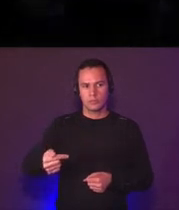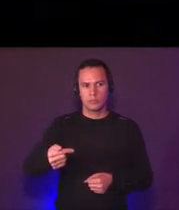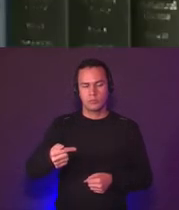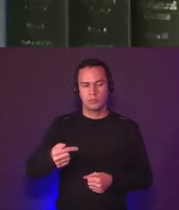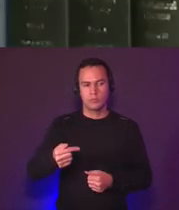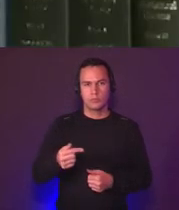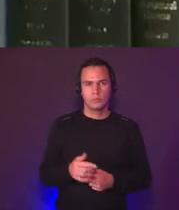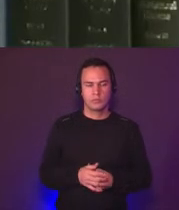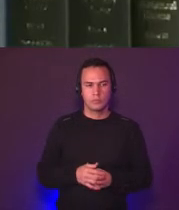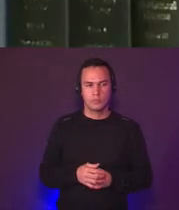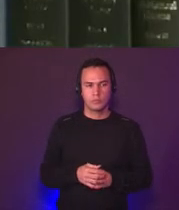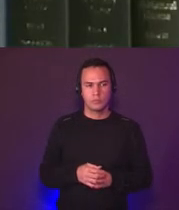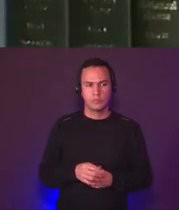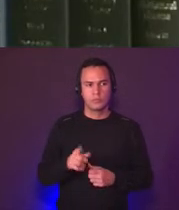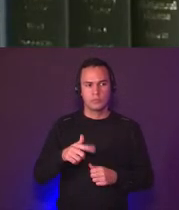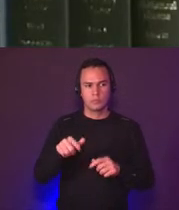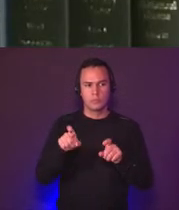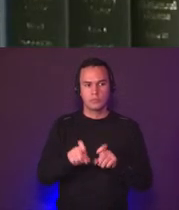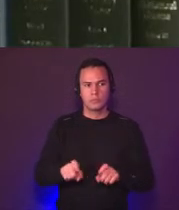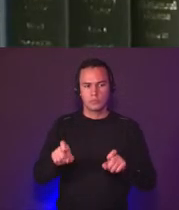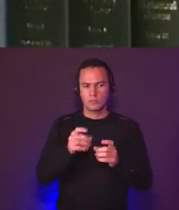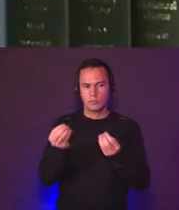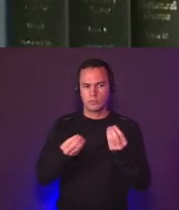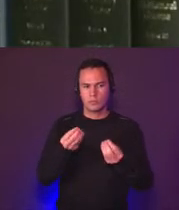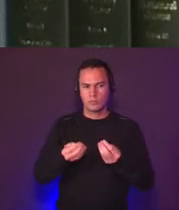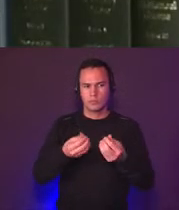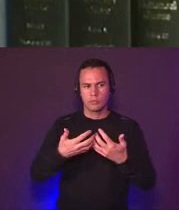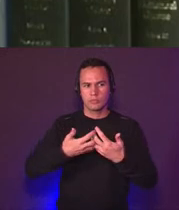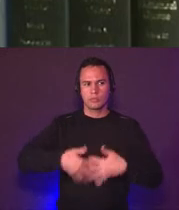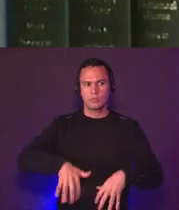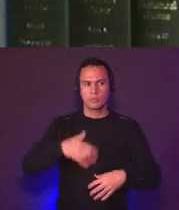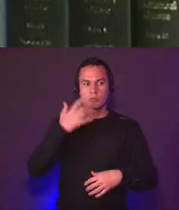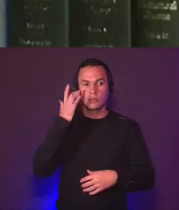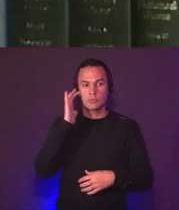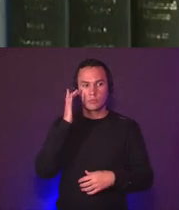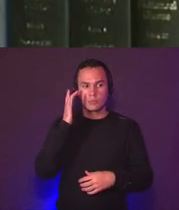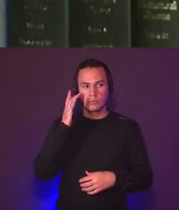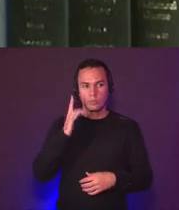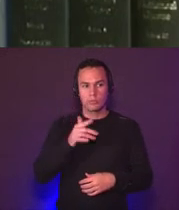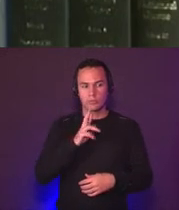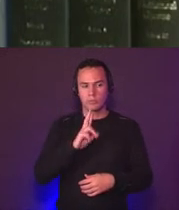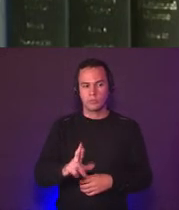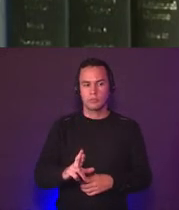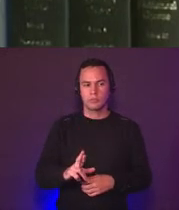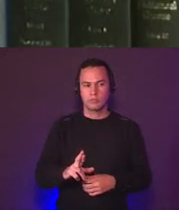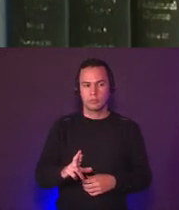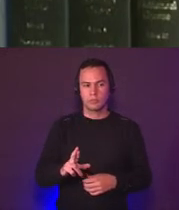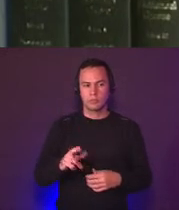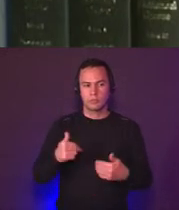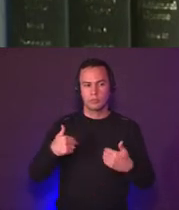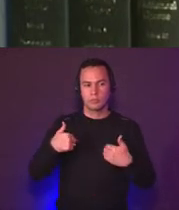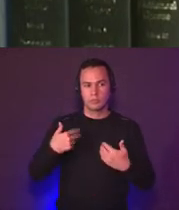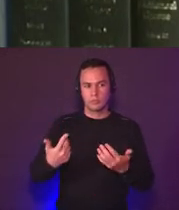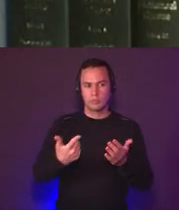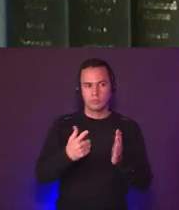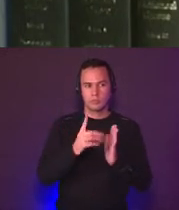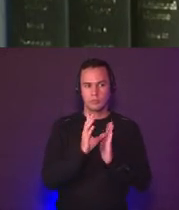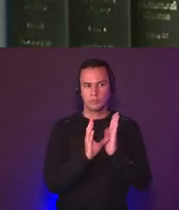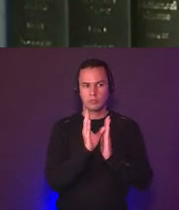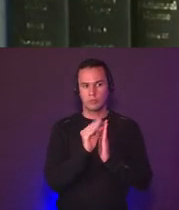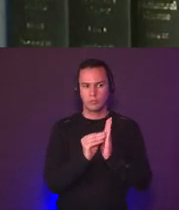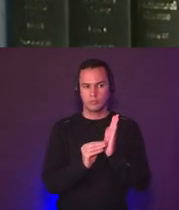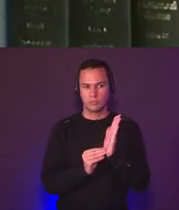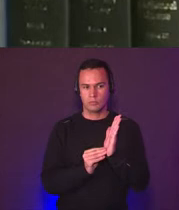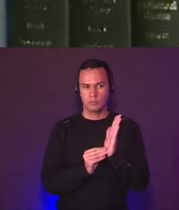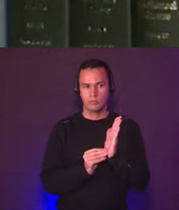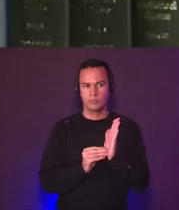with computers? When I registered at K-State, I had to write around, fill out the information on IBM cards and